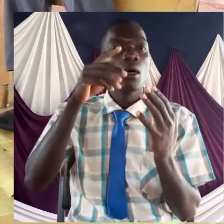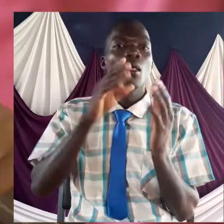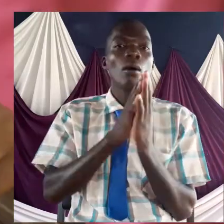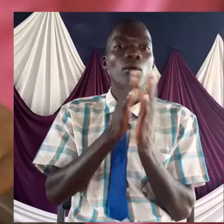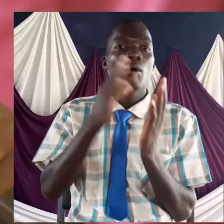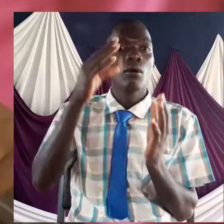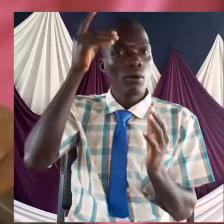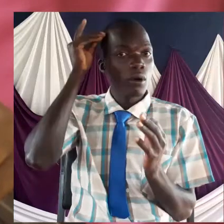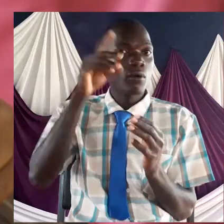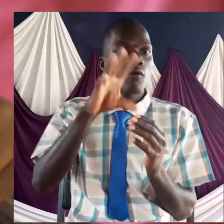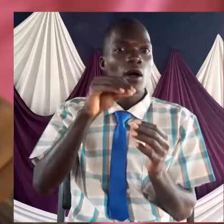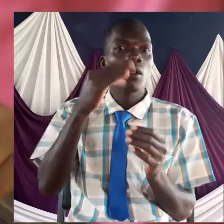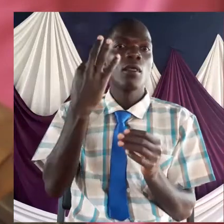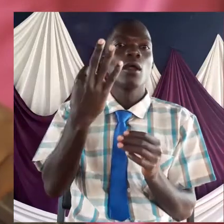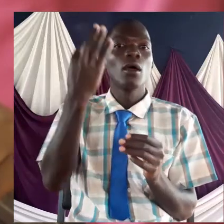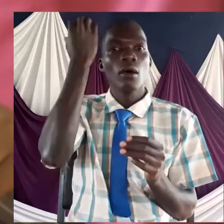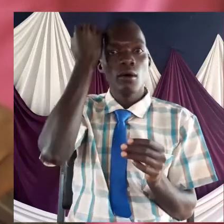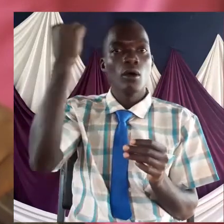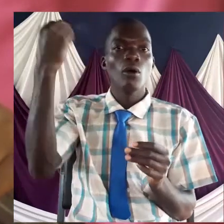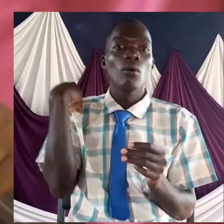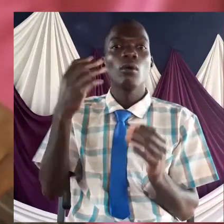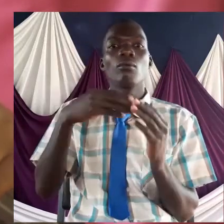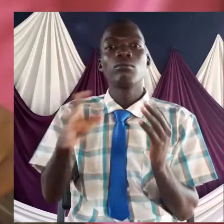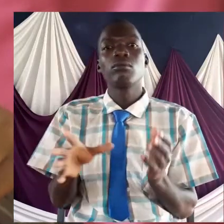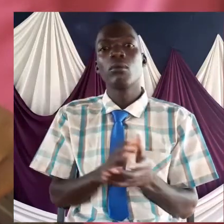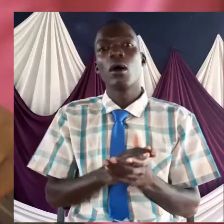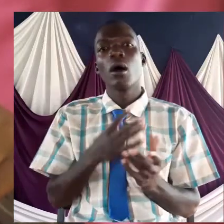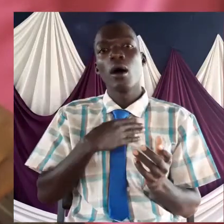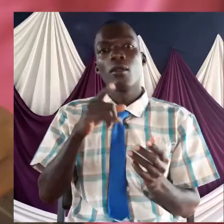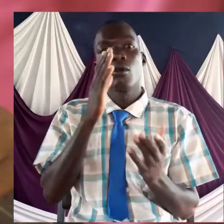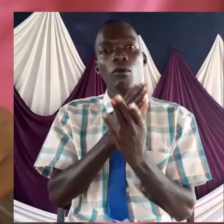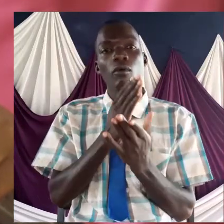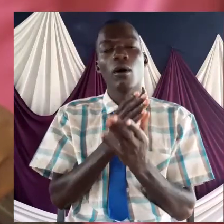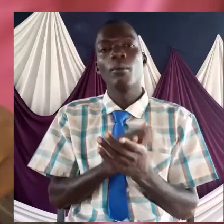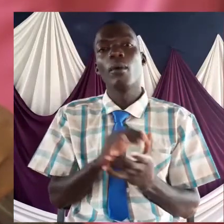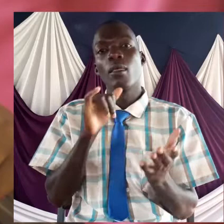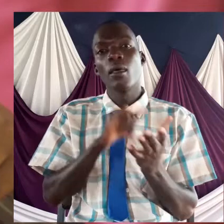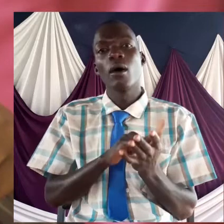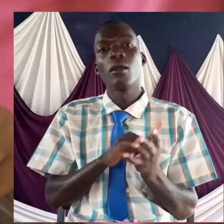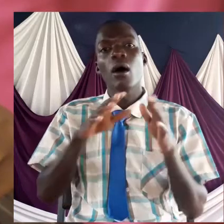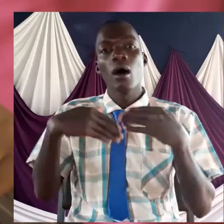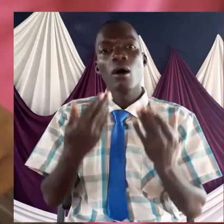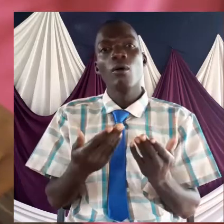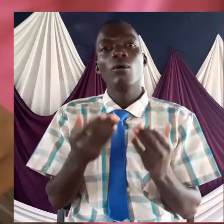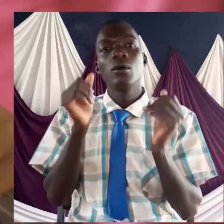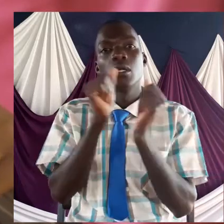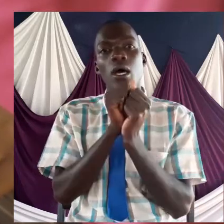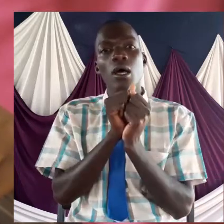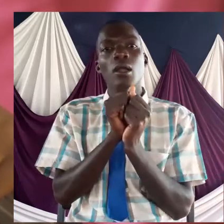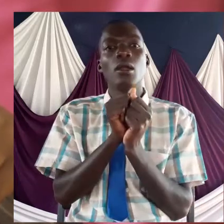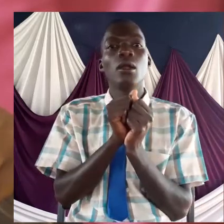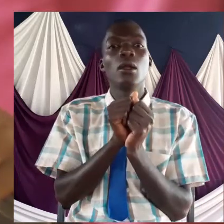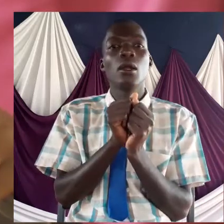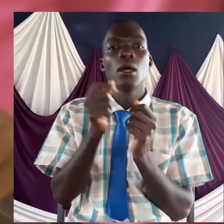of the horns were subdued. Mm-hmm. And history has confirmed that out of the 10